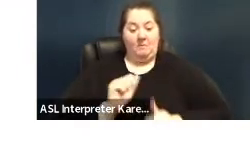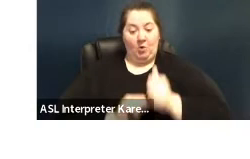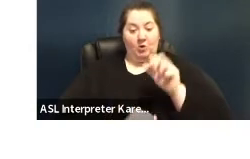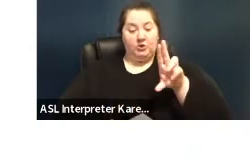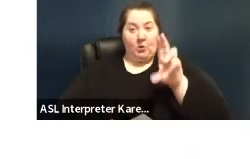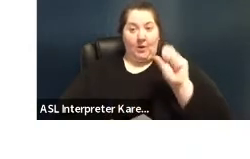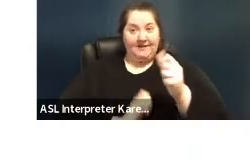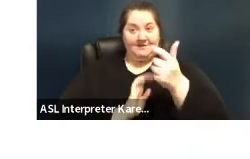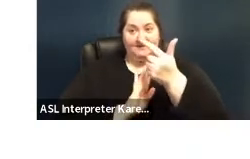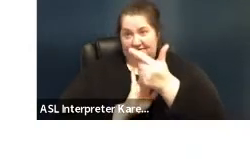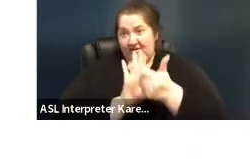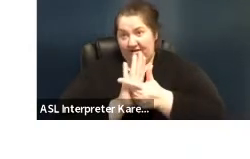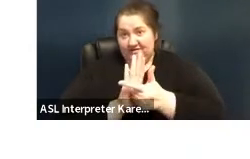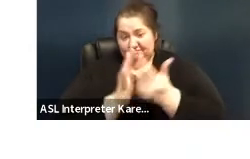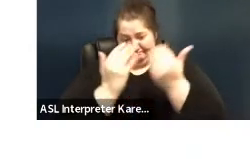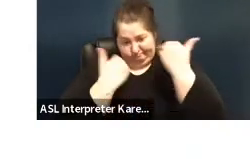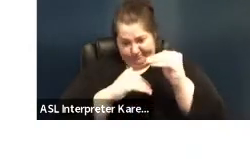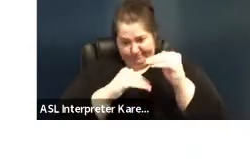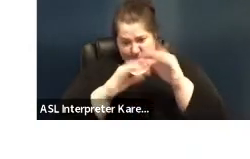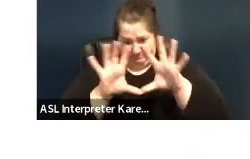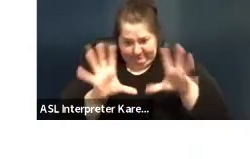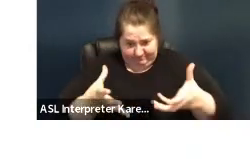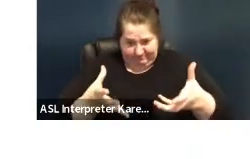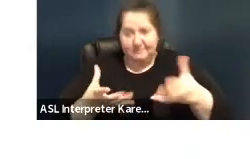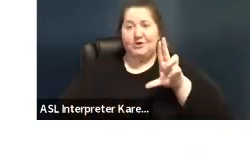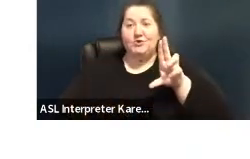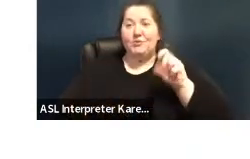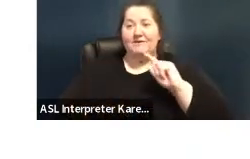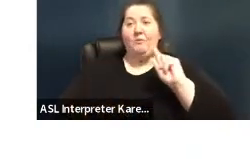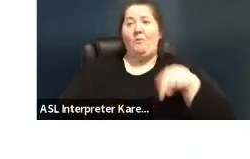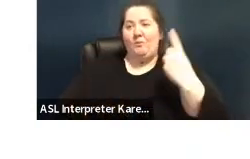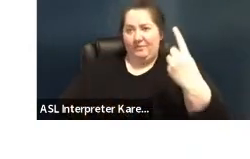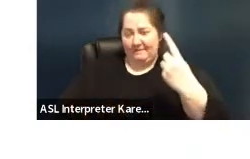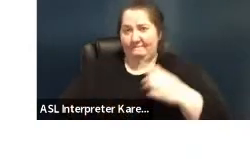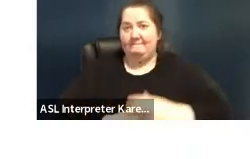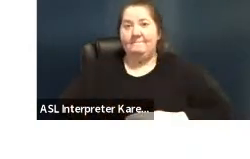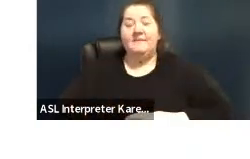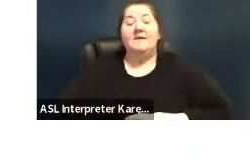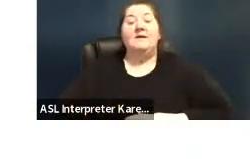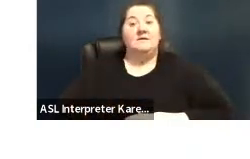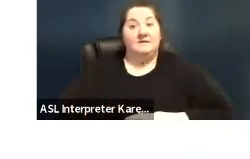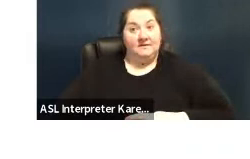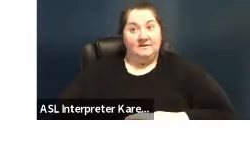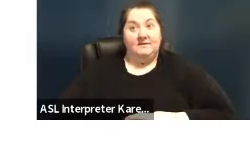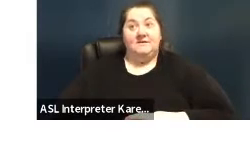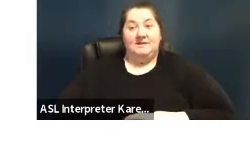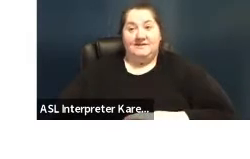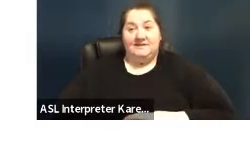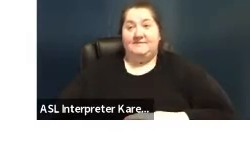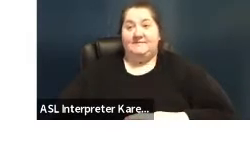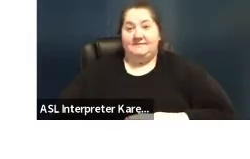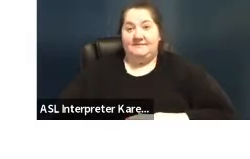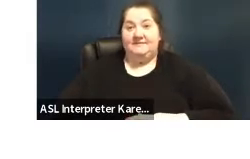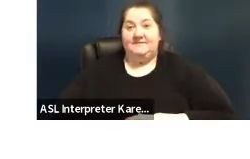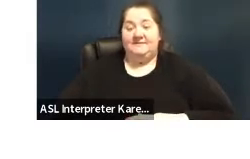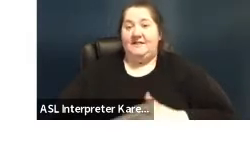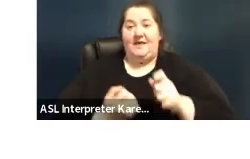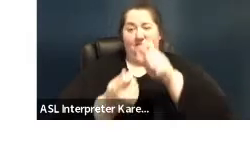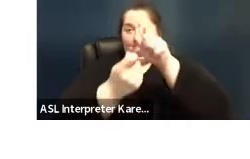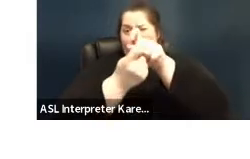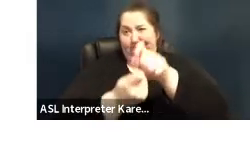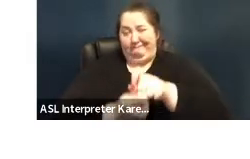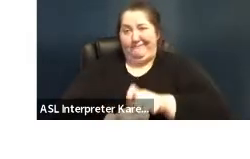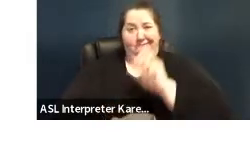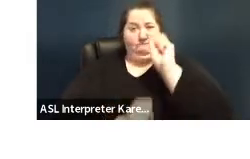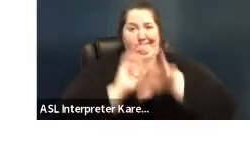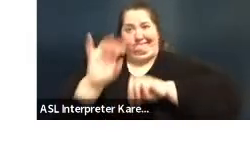it's limited to the U.S. So that was a lot of detail that we sort of gave